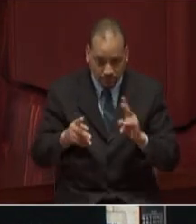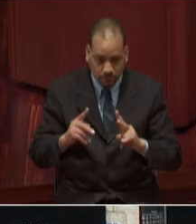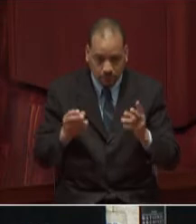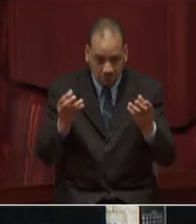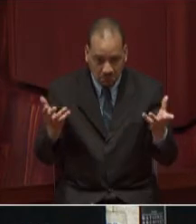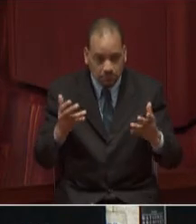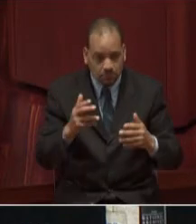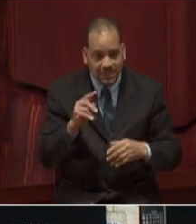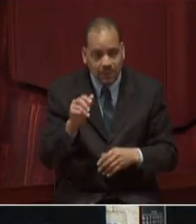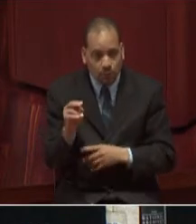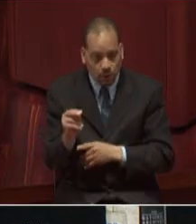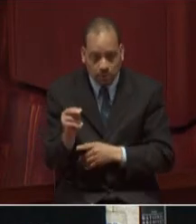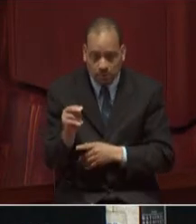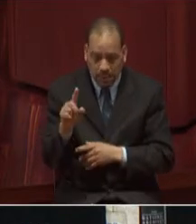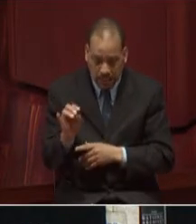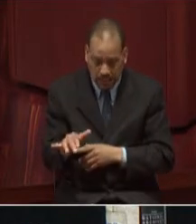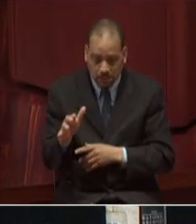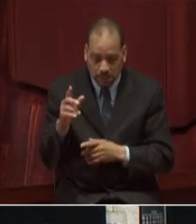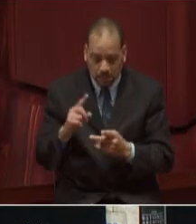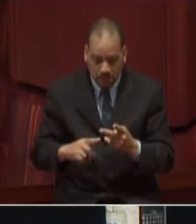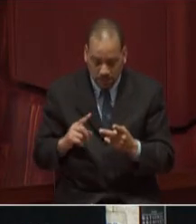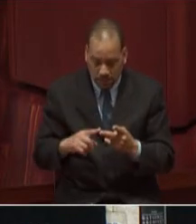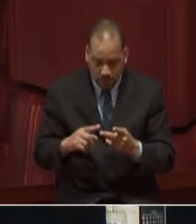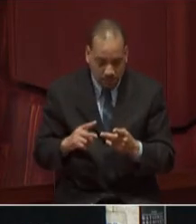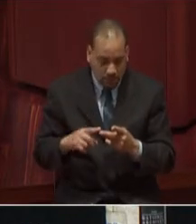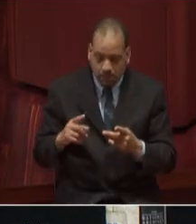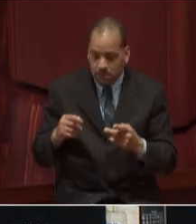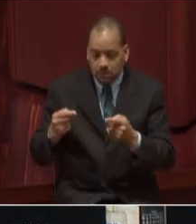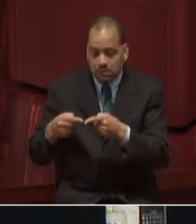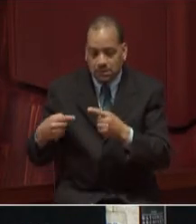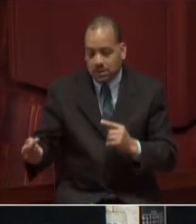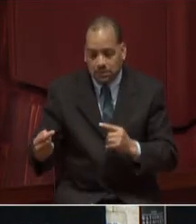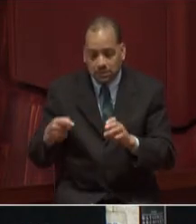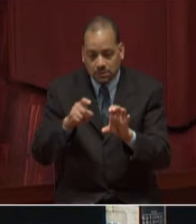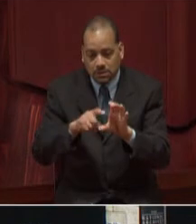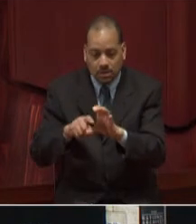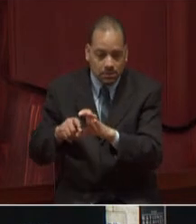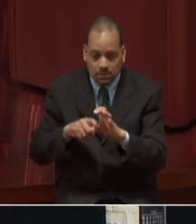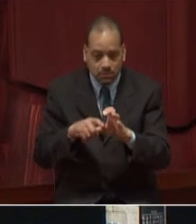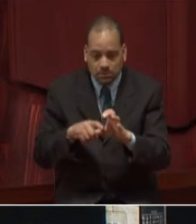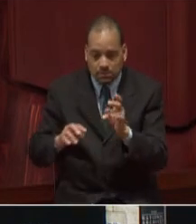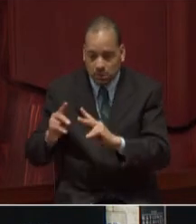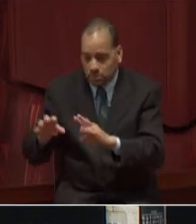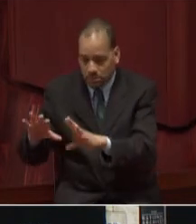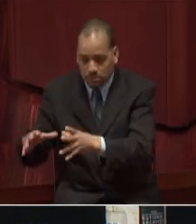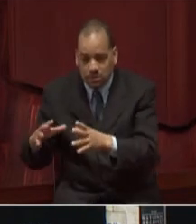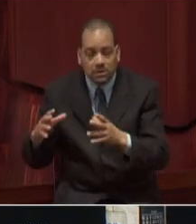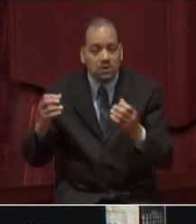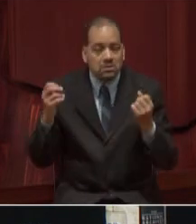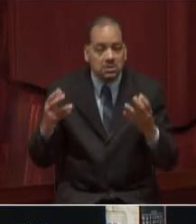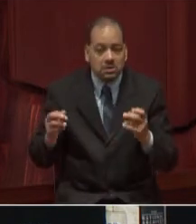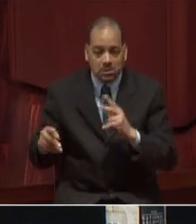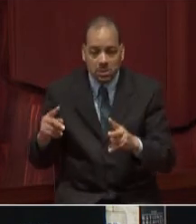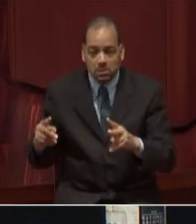the Taiwan lobby, the anti-communist extremists, other allies would all be weighing in, and